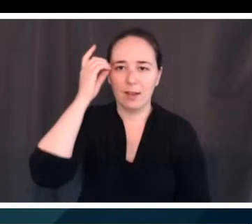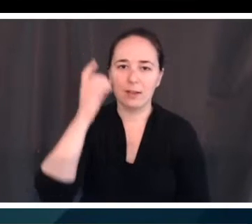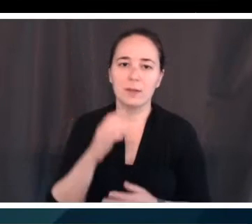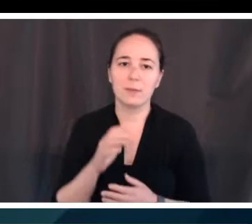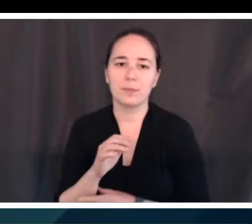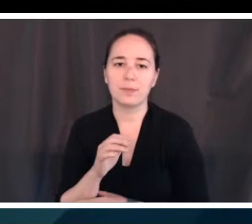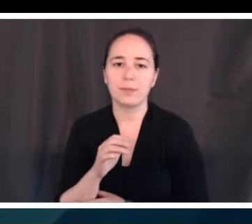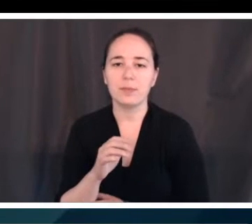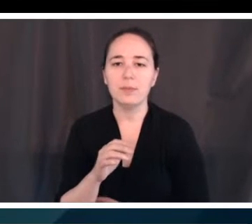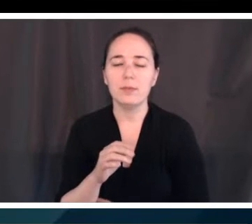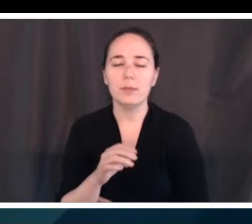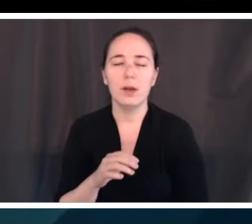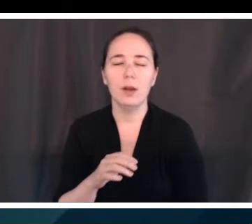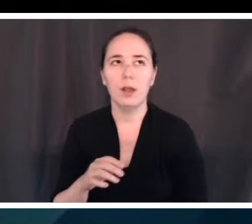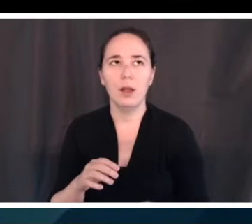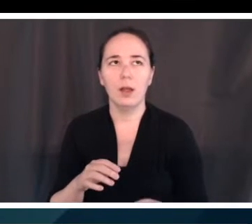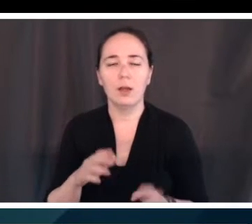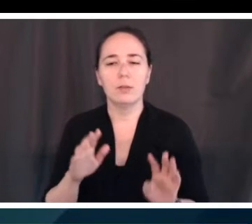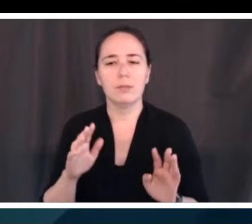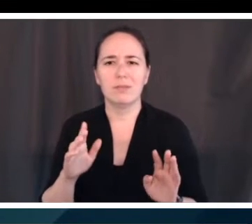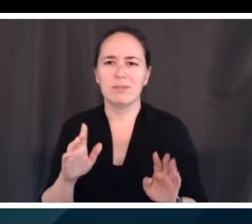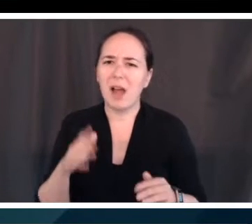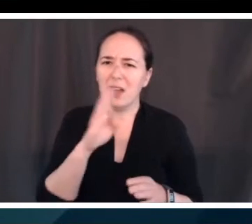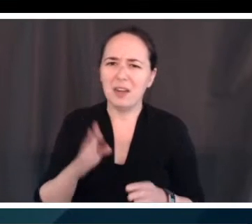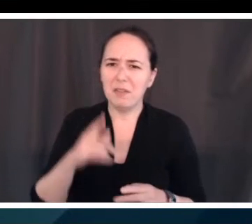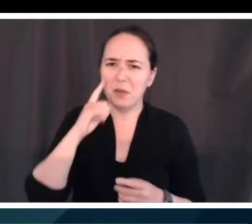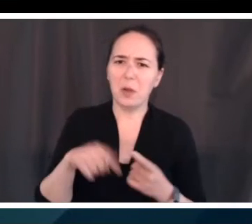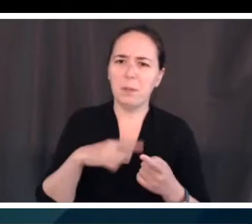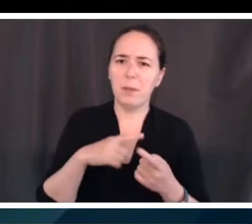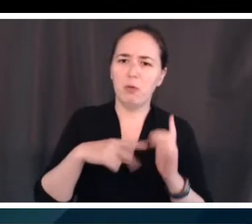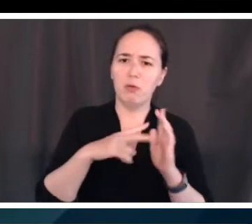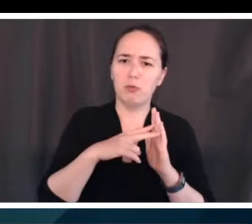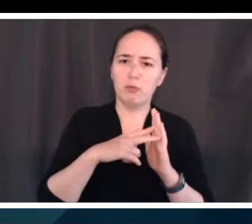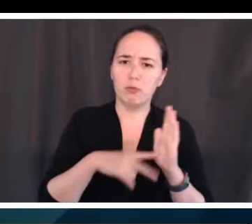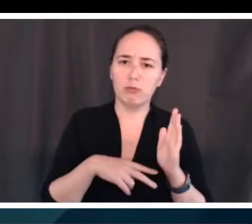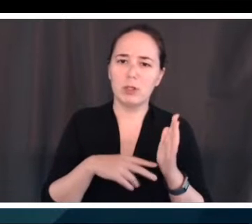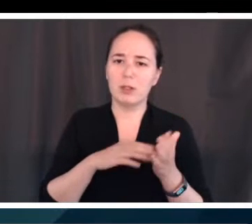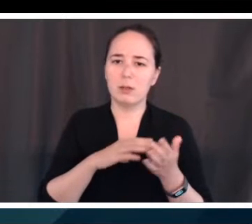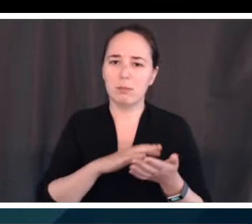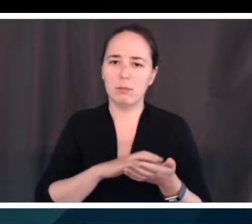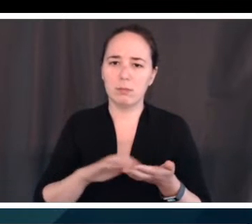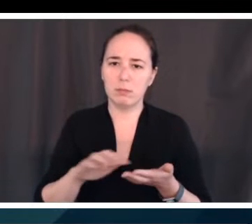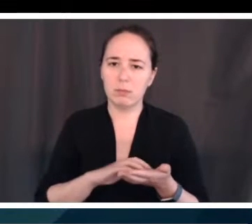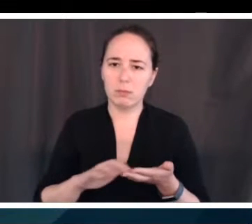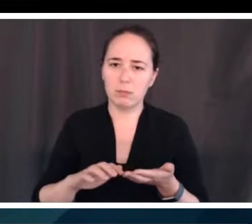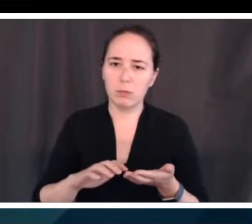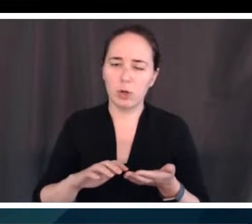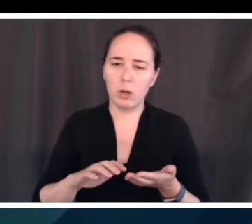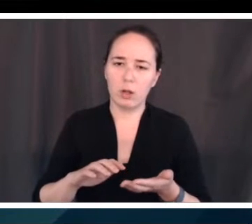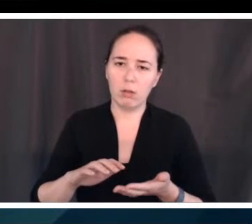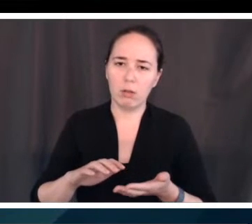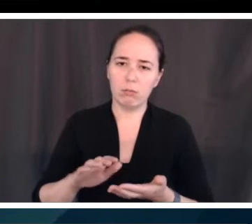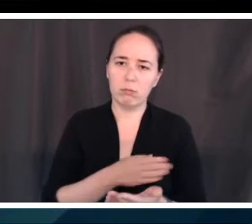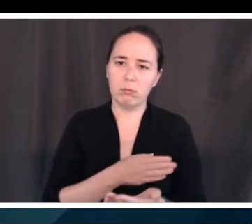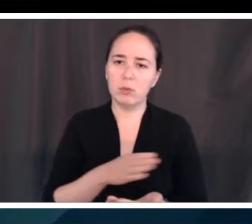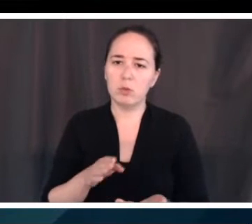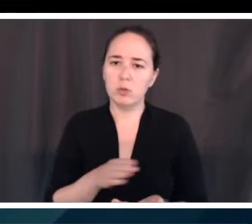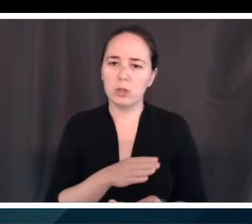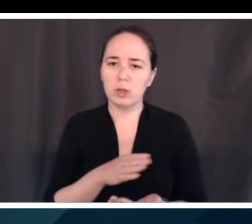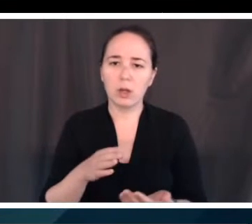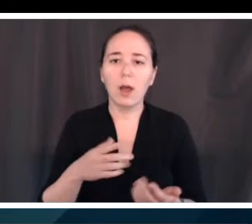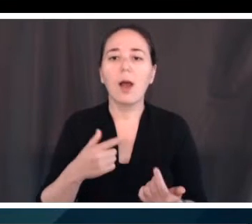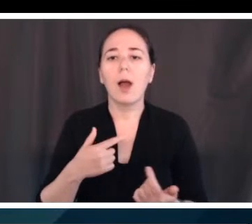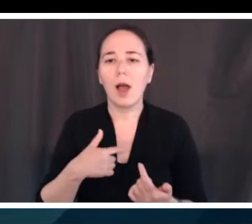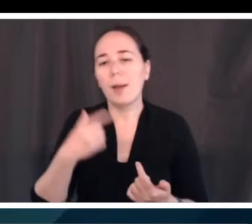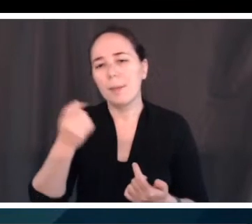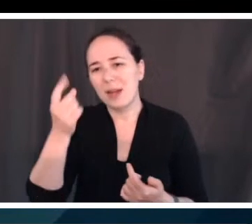reading music in Braille. I don't know Braille myself. I have like a basic understanding of